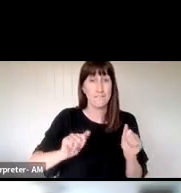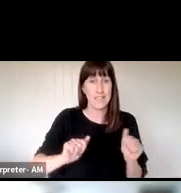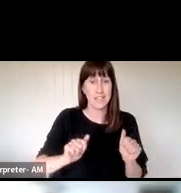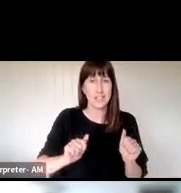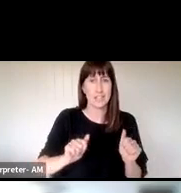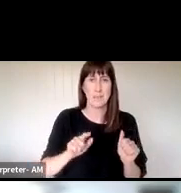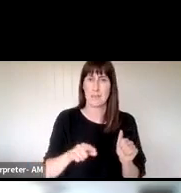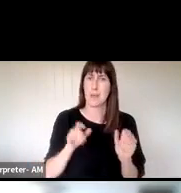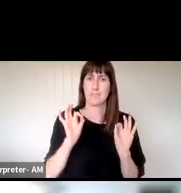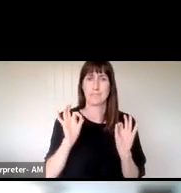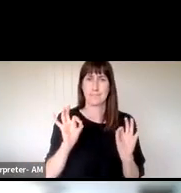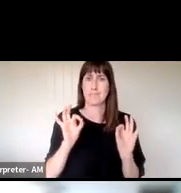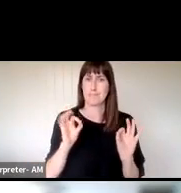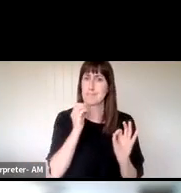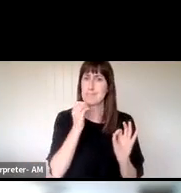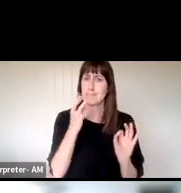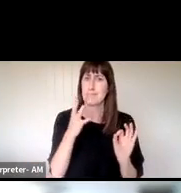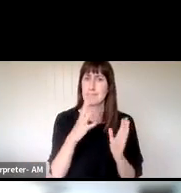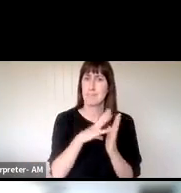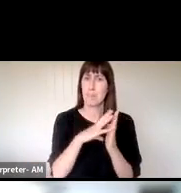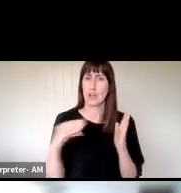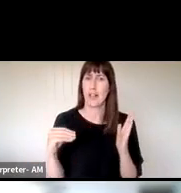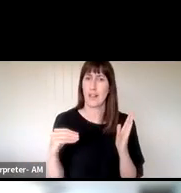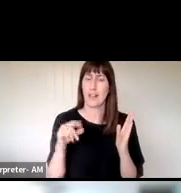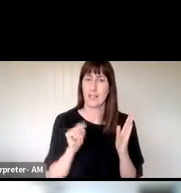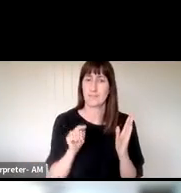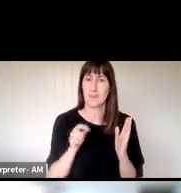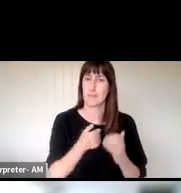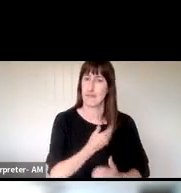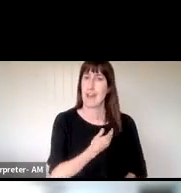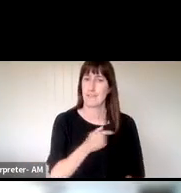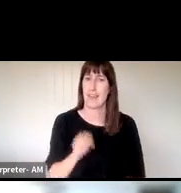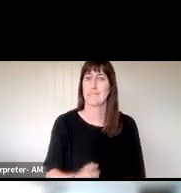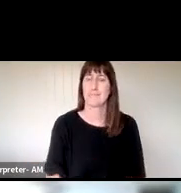incredible model. I'm really proud to be part of it. Thank you.